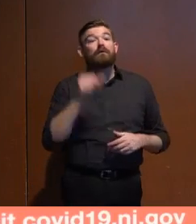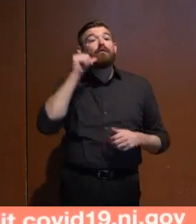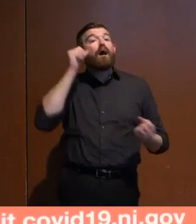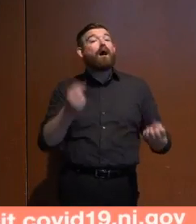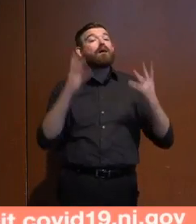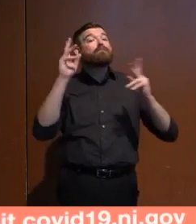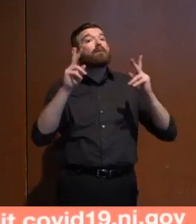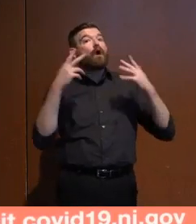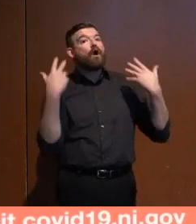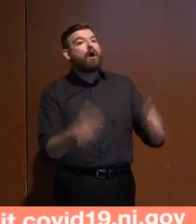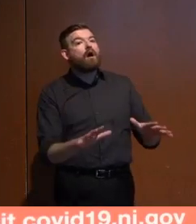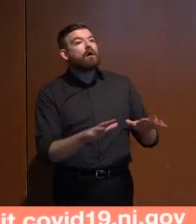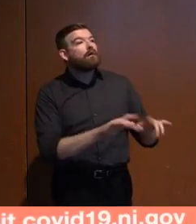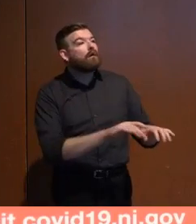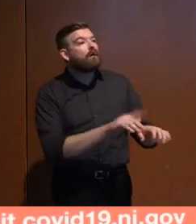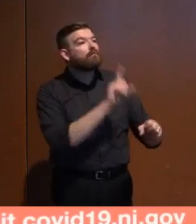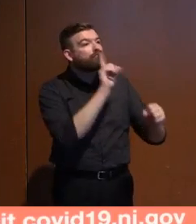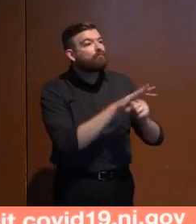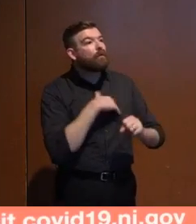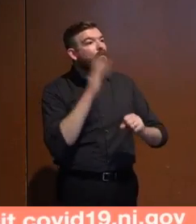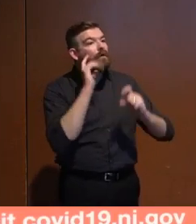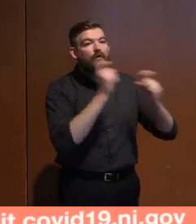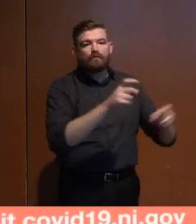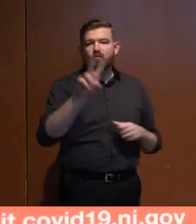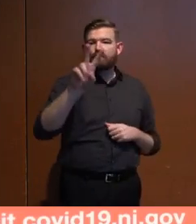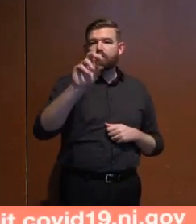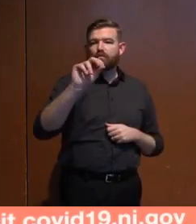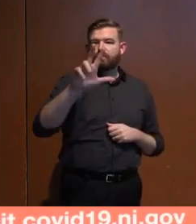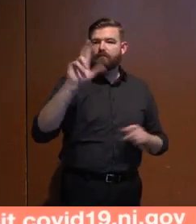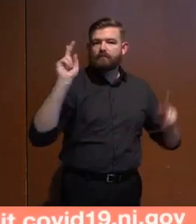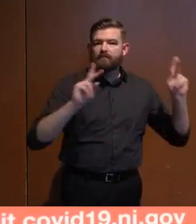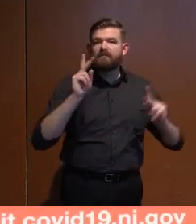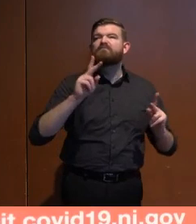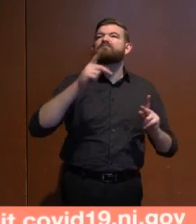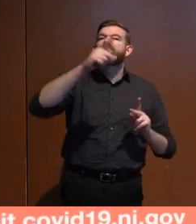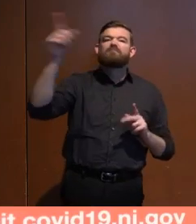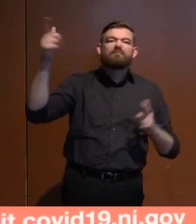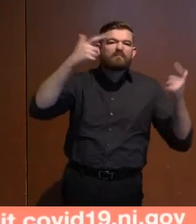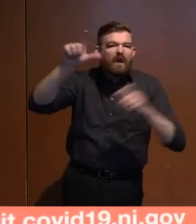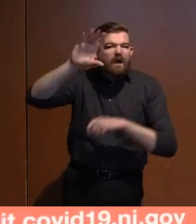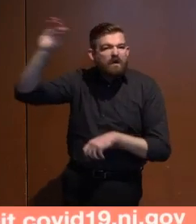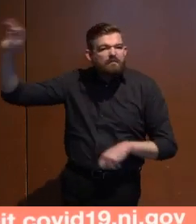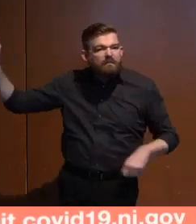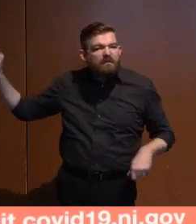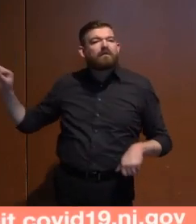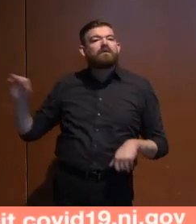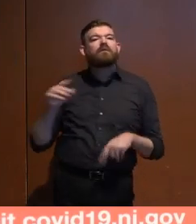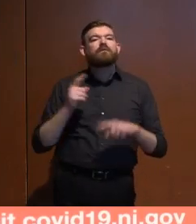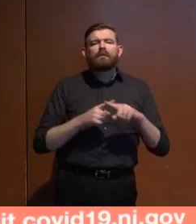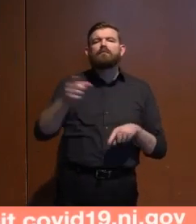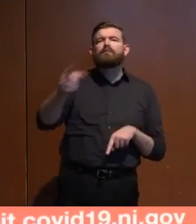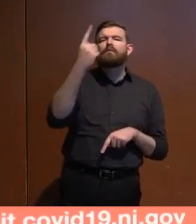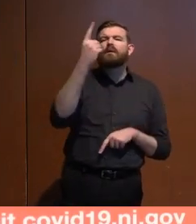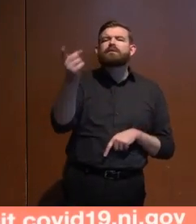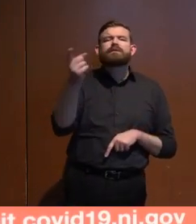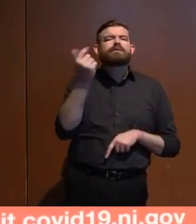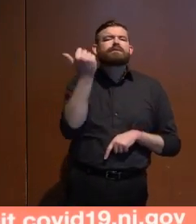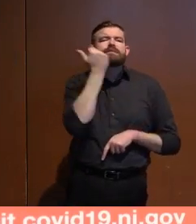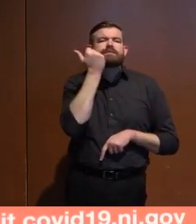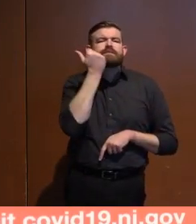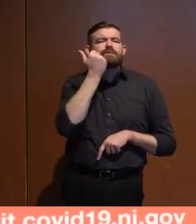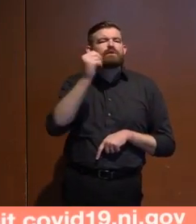have committed to donations. And yes, we've had the big companies you've talked about, but there's also a dentist in Edison, New Jersey, who's donating 20